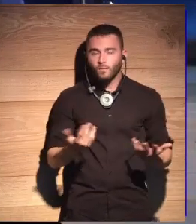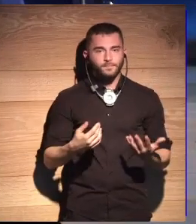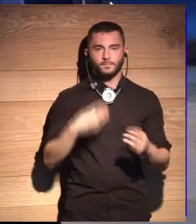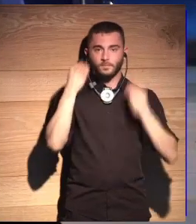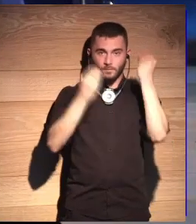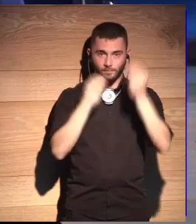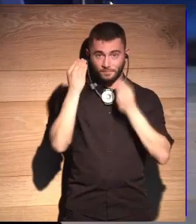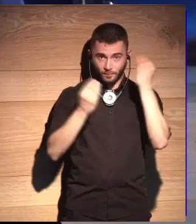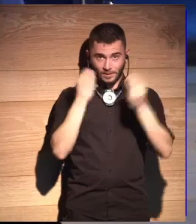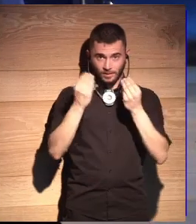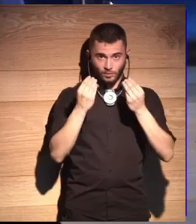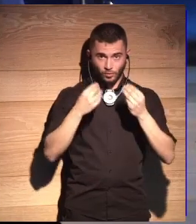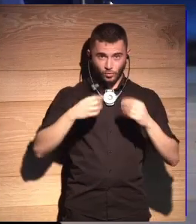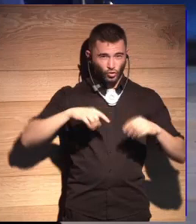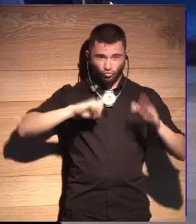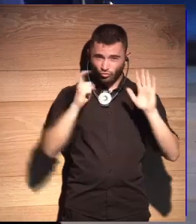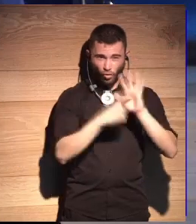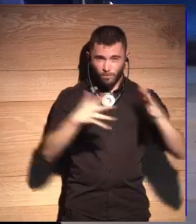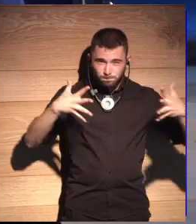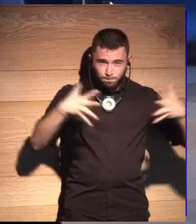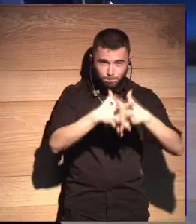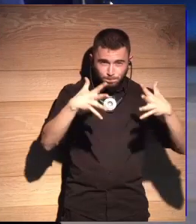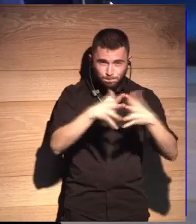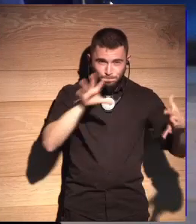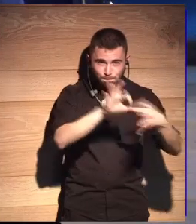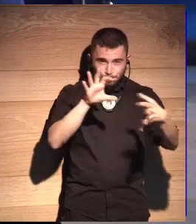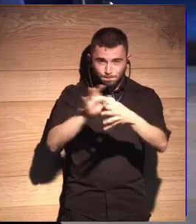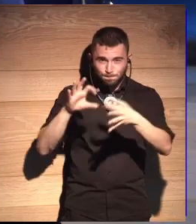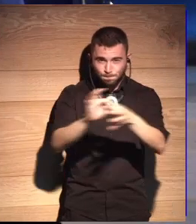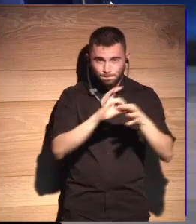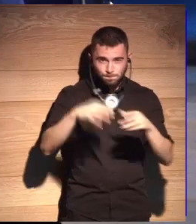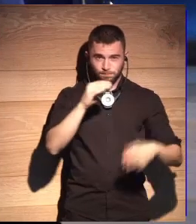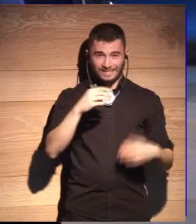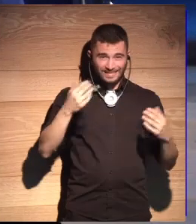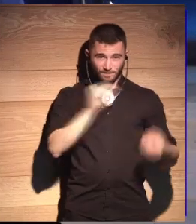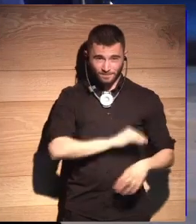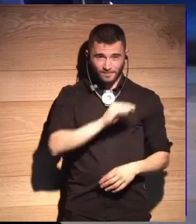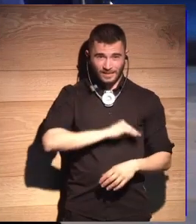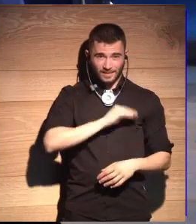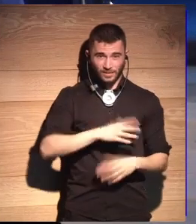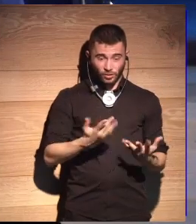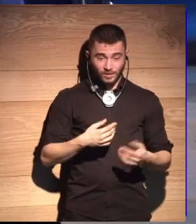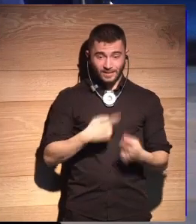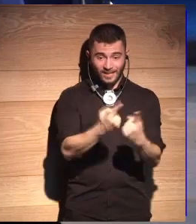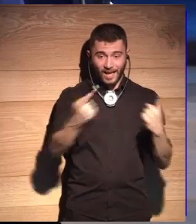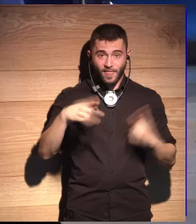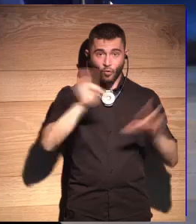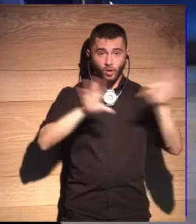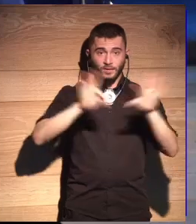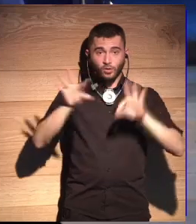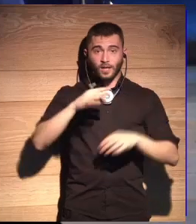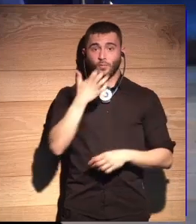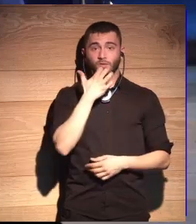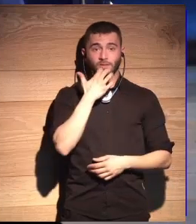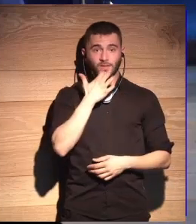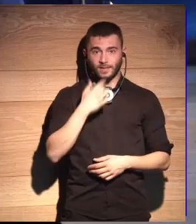are we going to, referring to the 19th century, well, everything is so fragmented that the recollocation of the different identities that